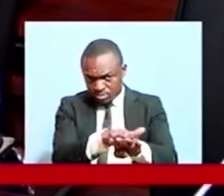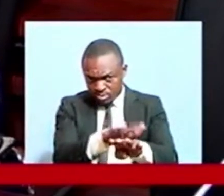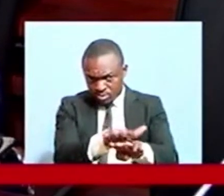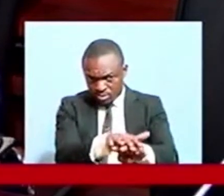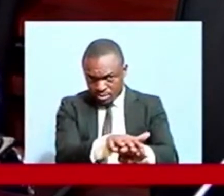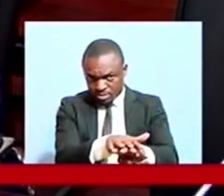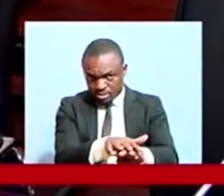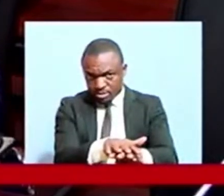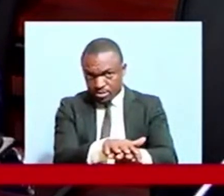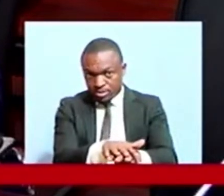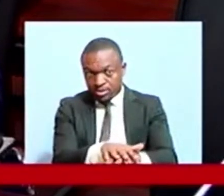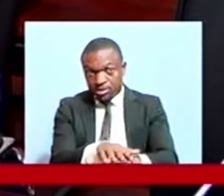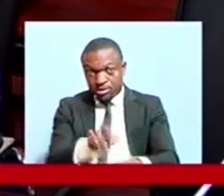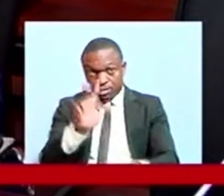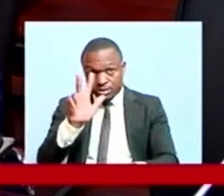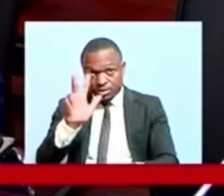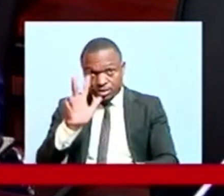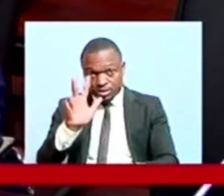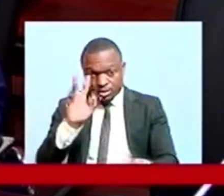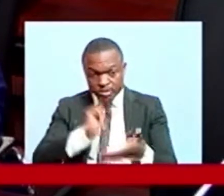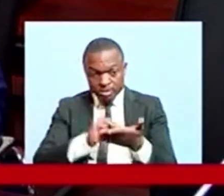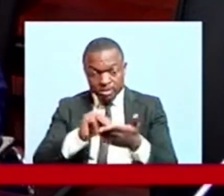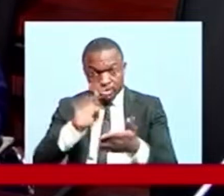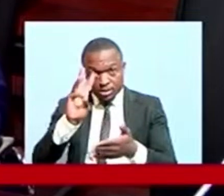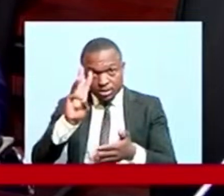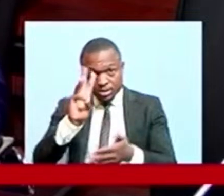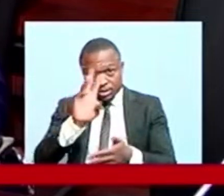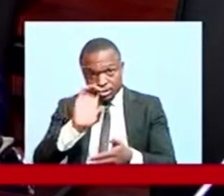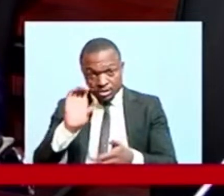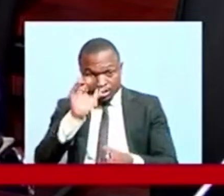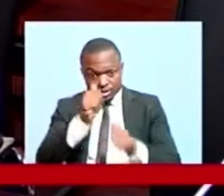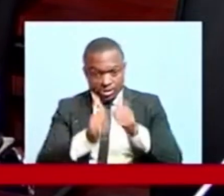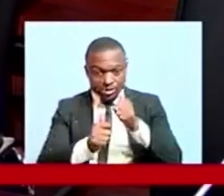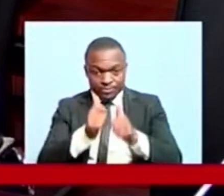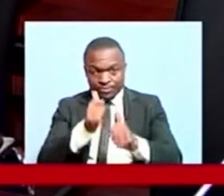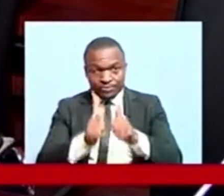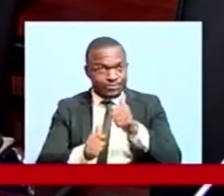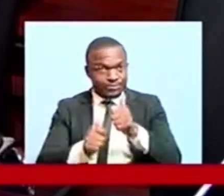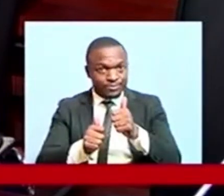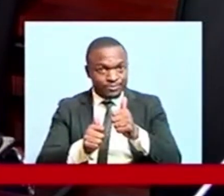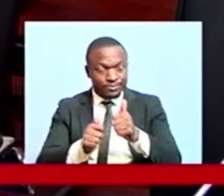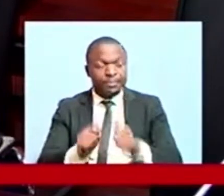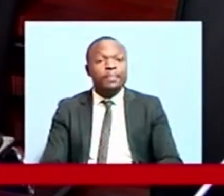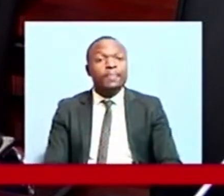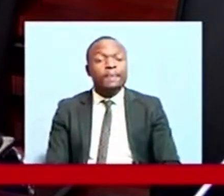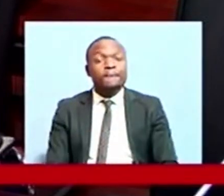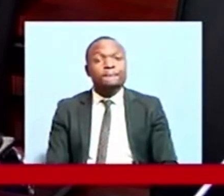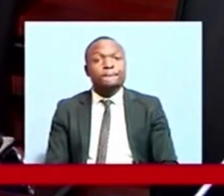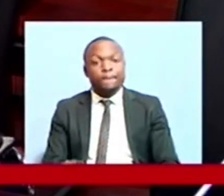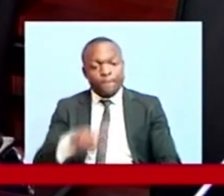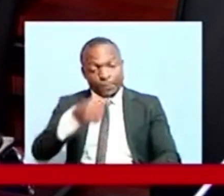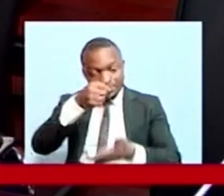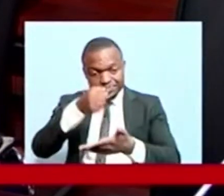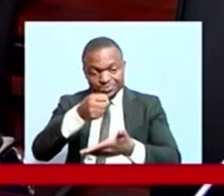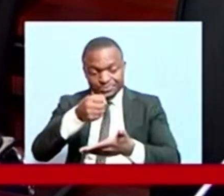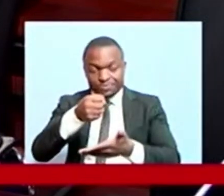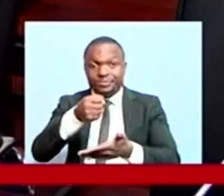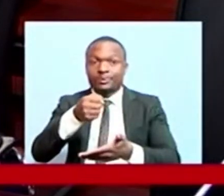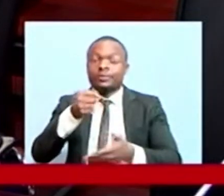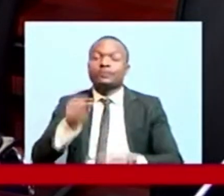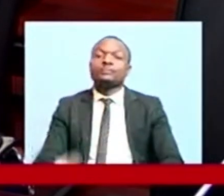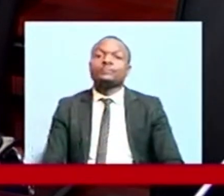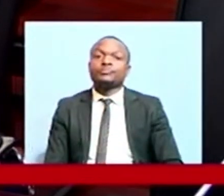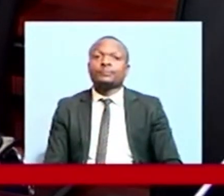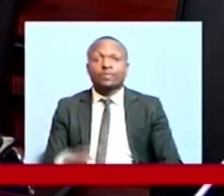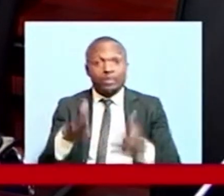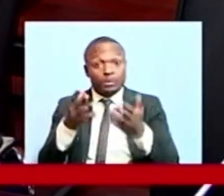about 3,600,000, which is which you budgeted for. And I